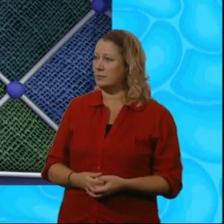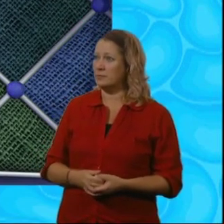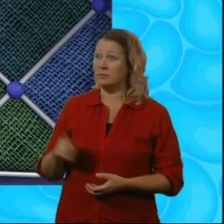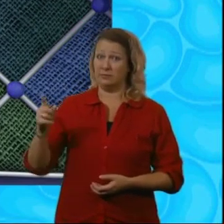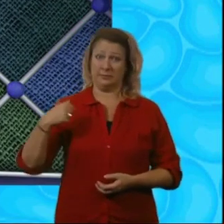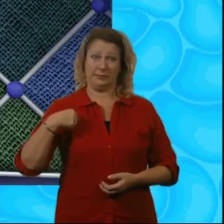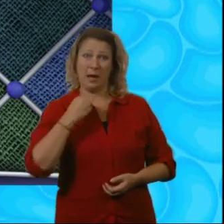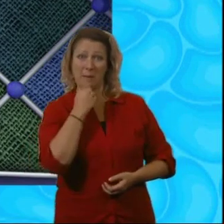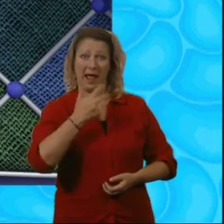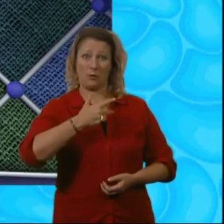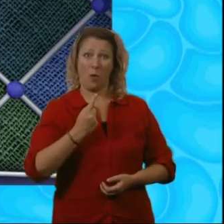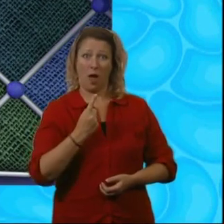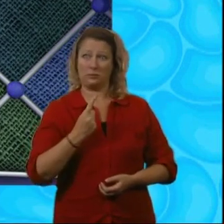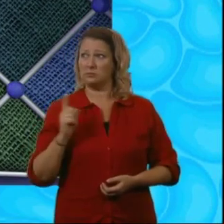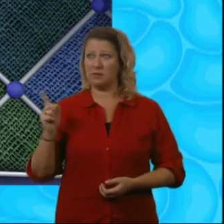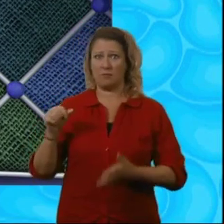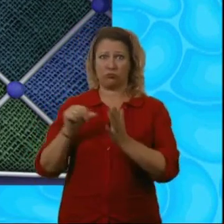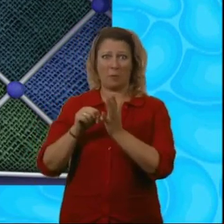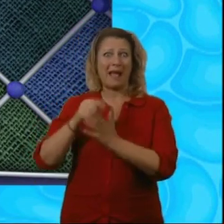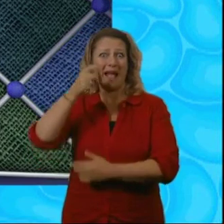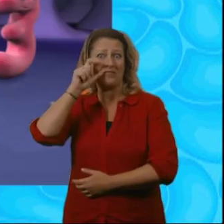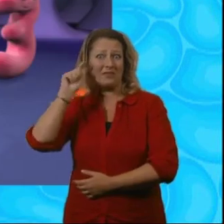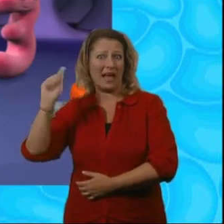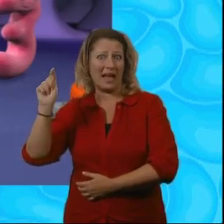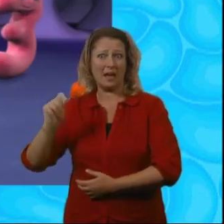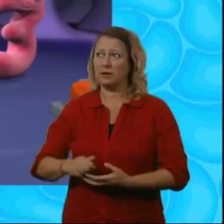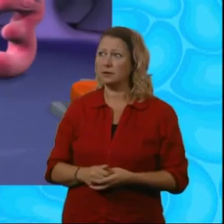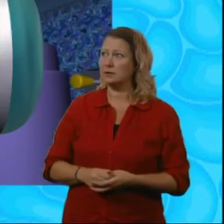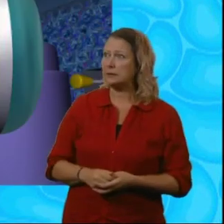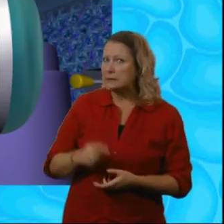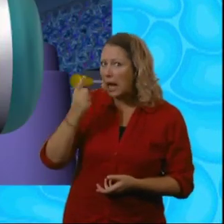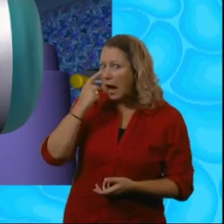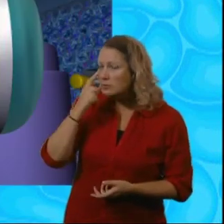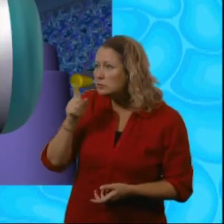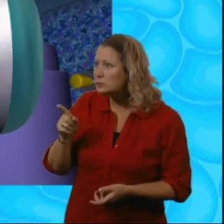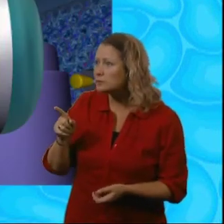Agent 81 here. More problems at the cafe. On screen.